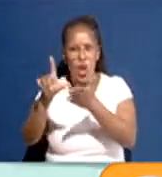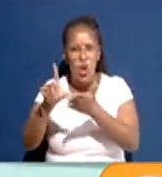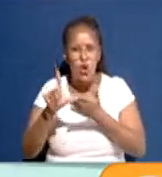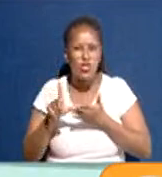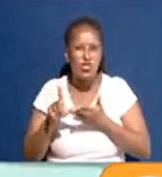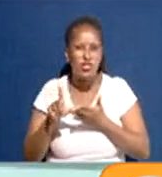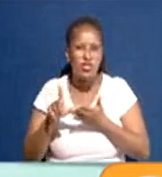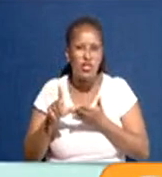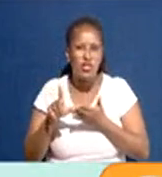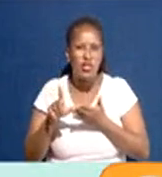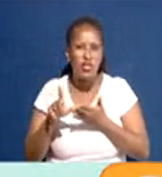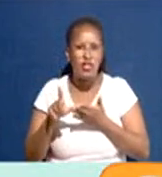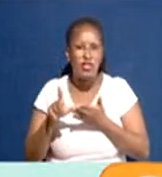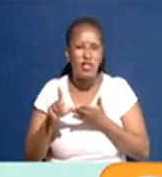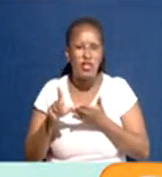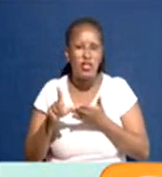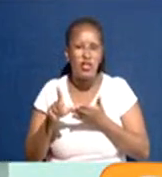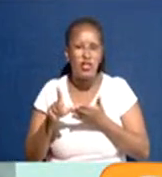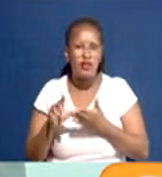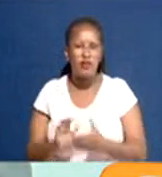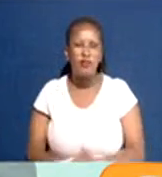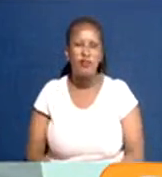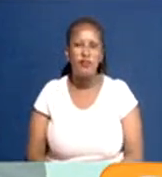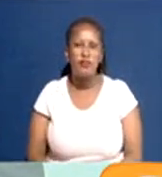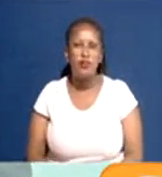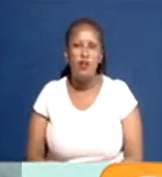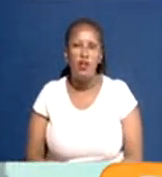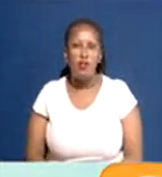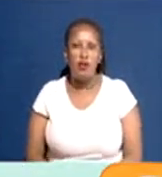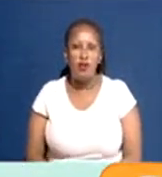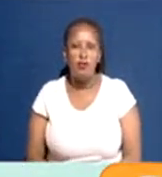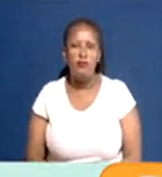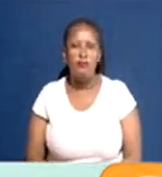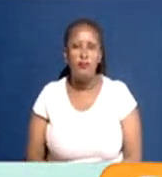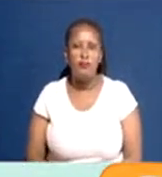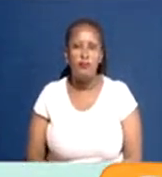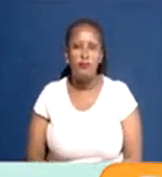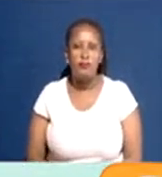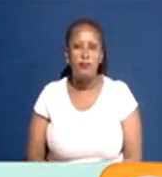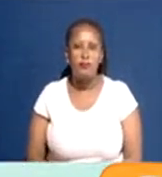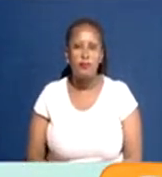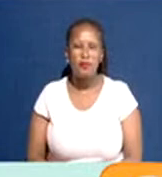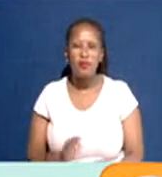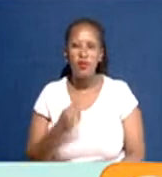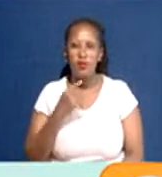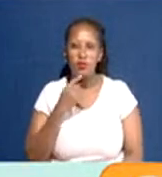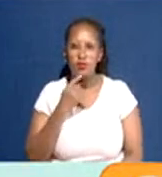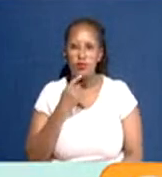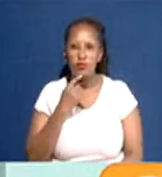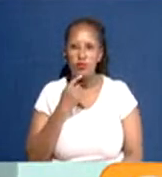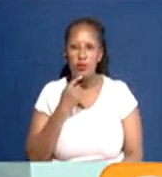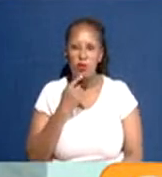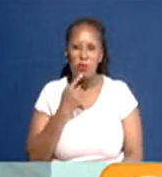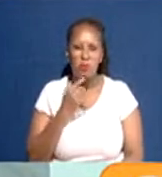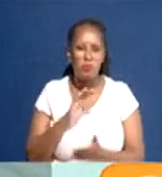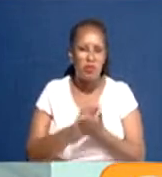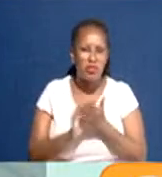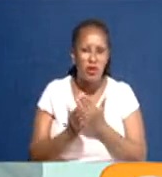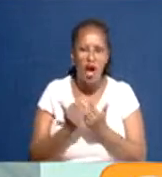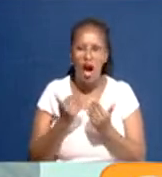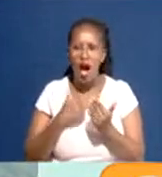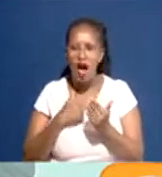credit even if they do not have other securities. Their track record,